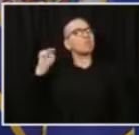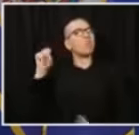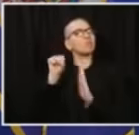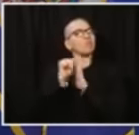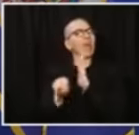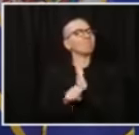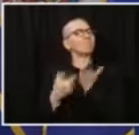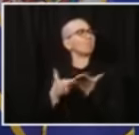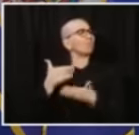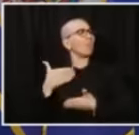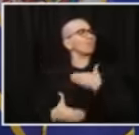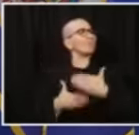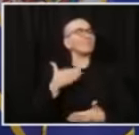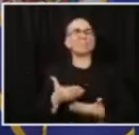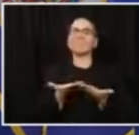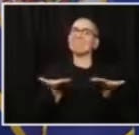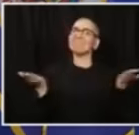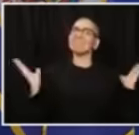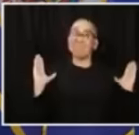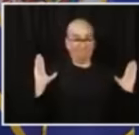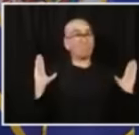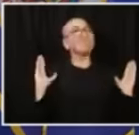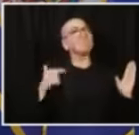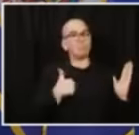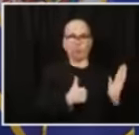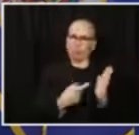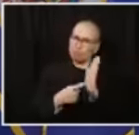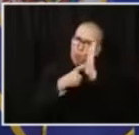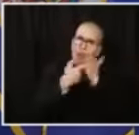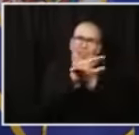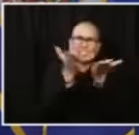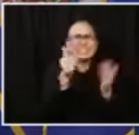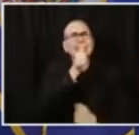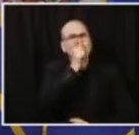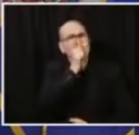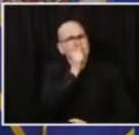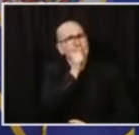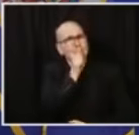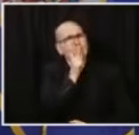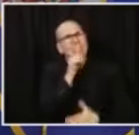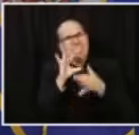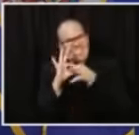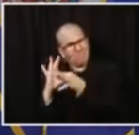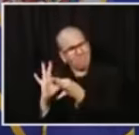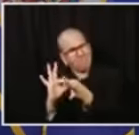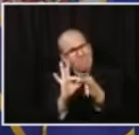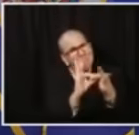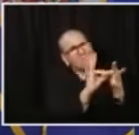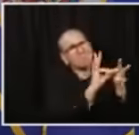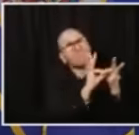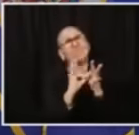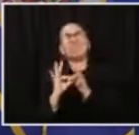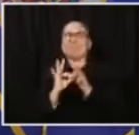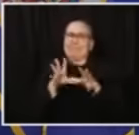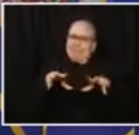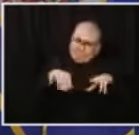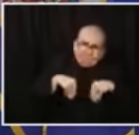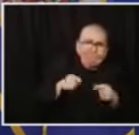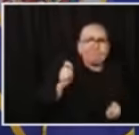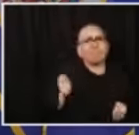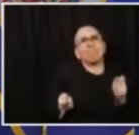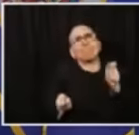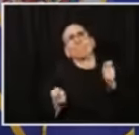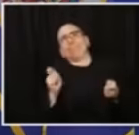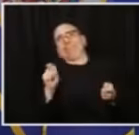It's just going to take some patience. It's going to take some cooperation. It's going to take some adjustments as we go along. But Minnesotans, you've come this